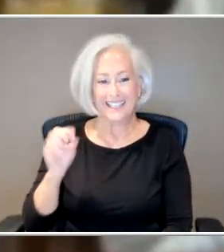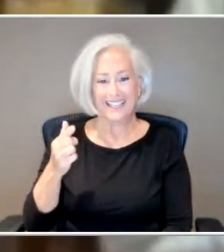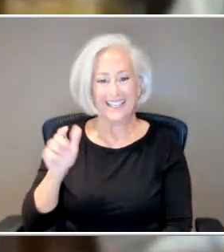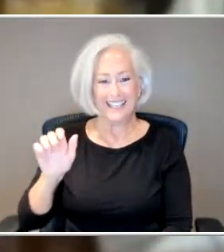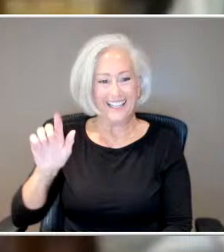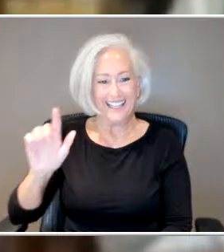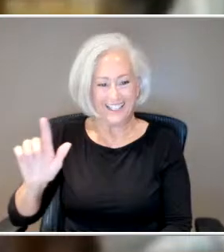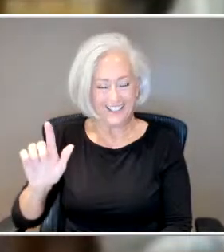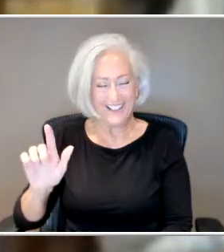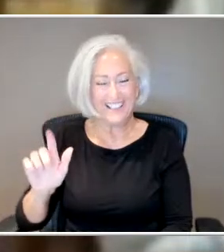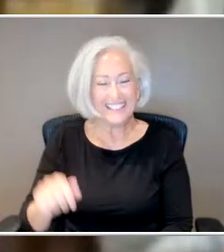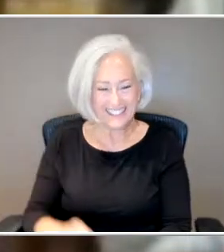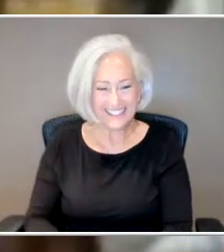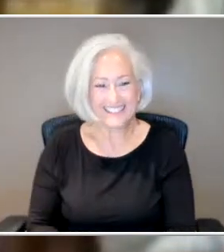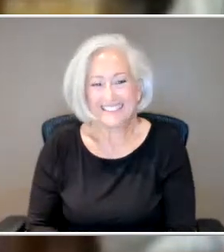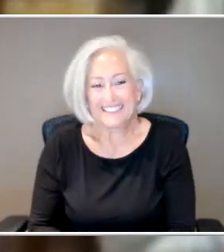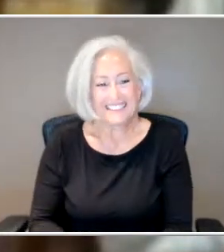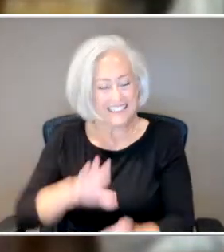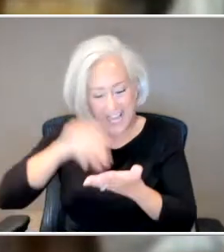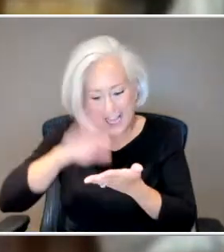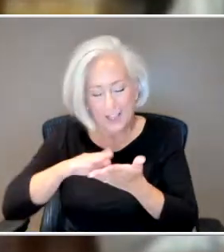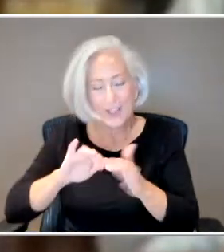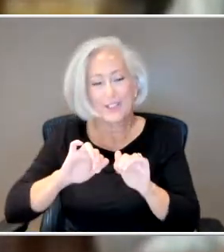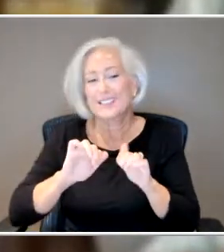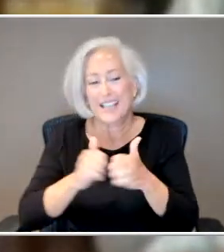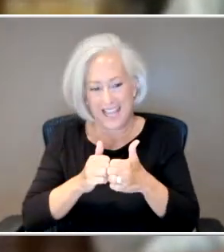That's a whole other show.